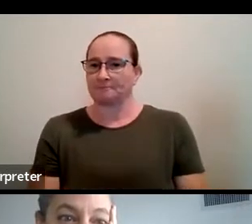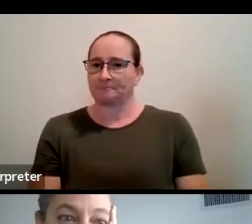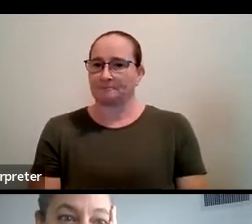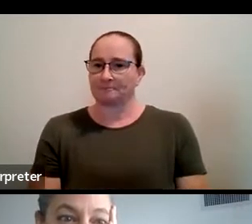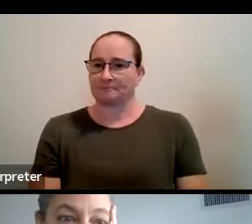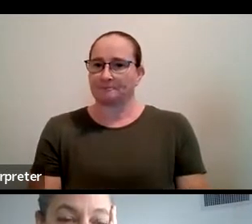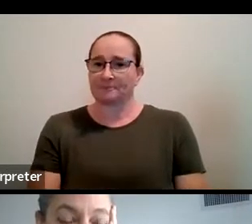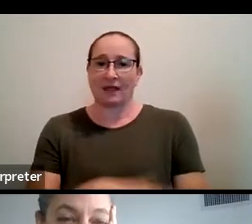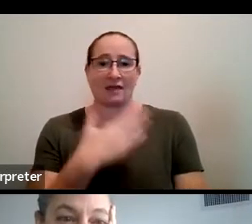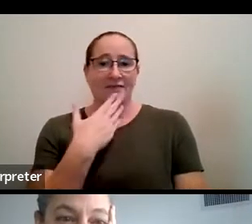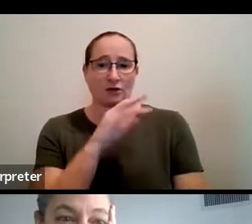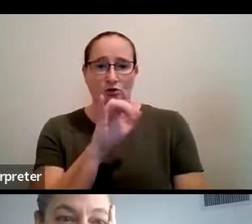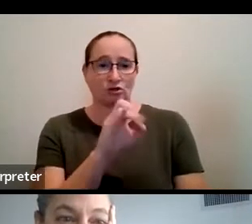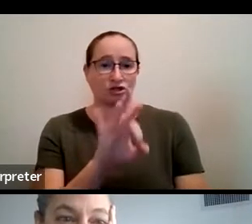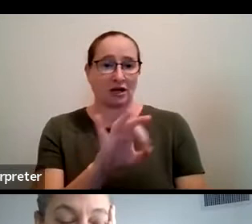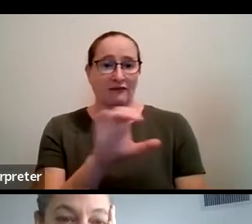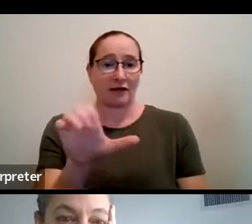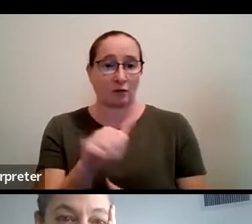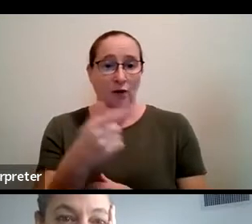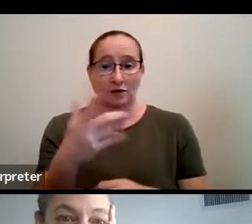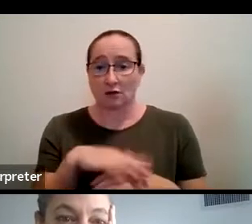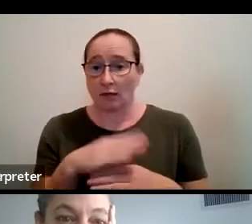Thanks, Jeff. Anyone else on the panel?